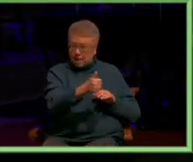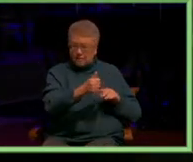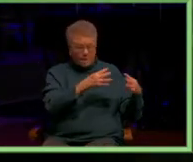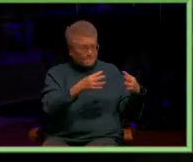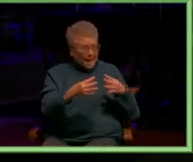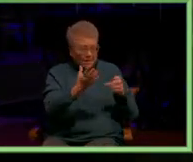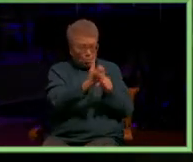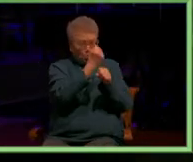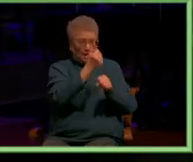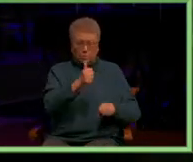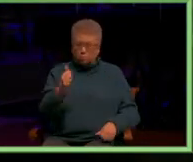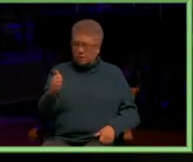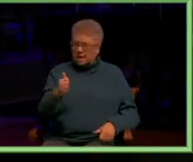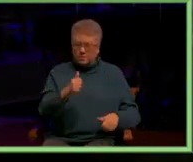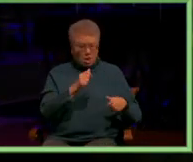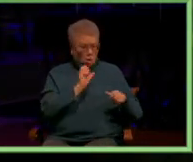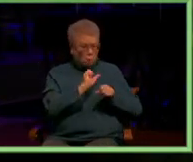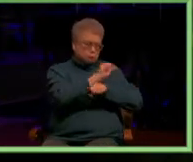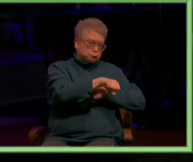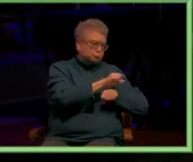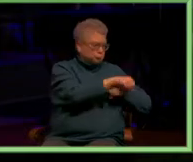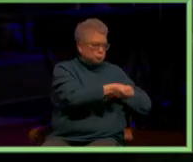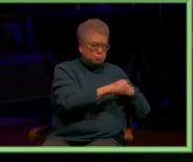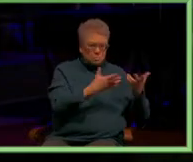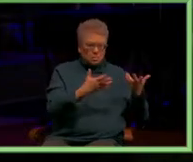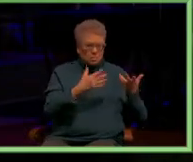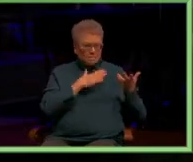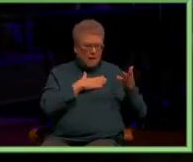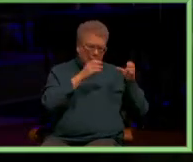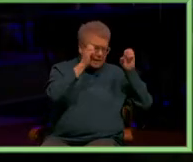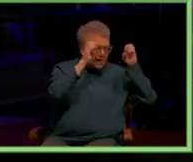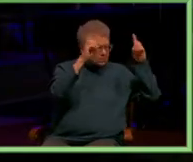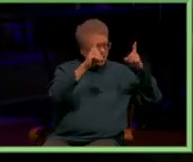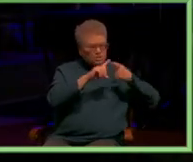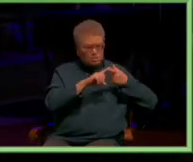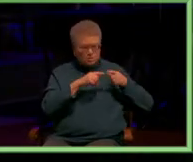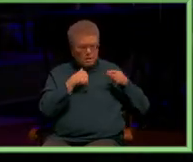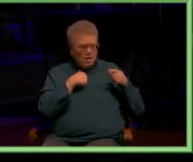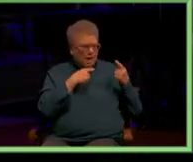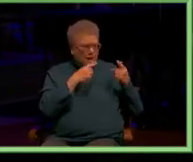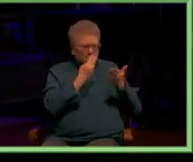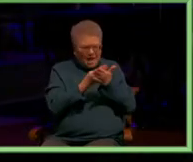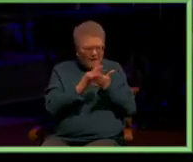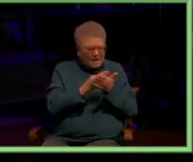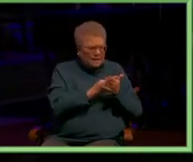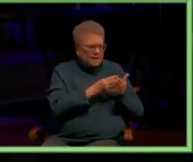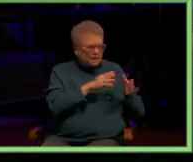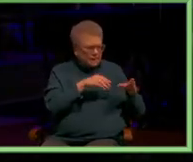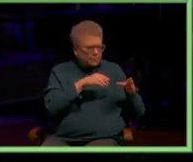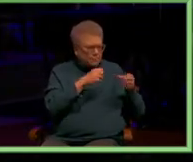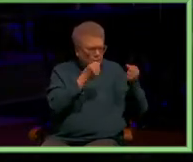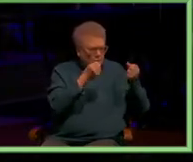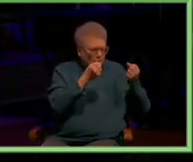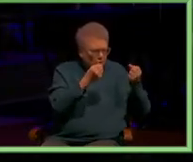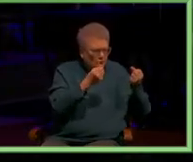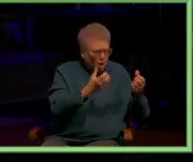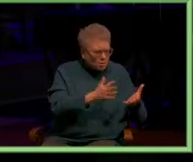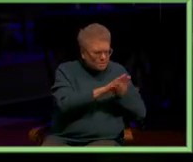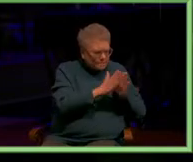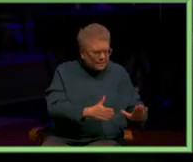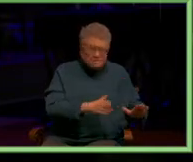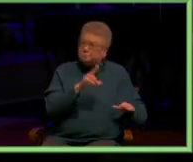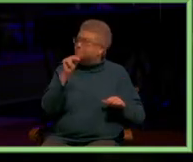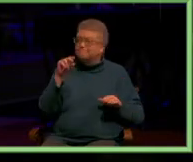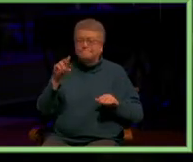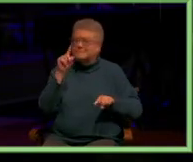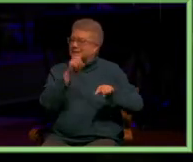not conquerable by you or me or our feeble hands or our educational attempts or our financial blessings. It is only brought by God himself.